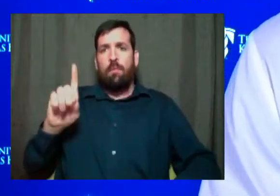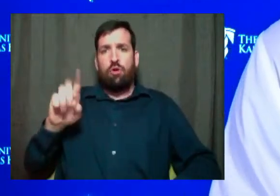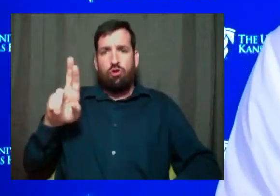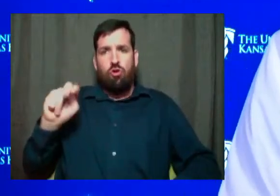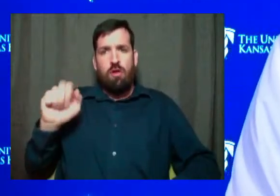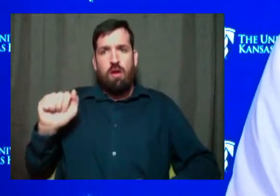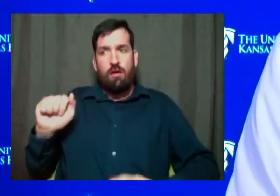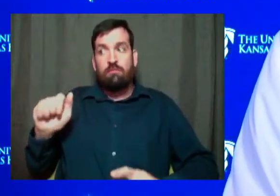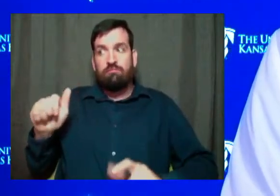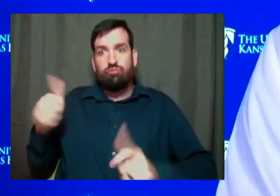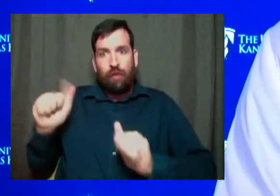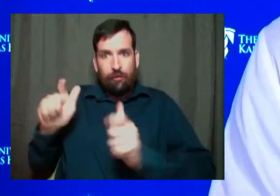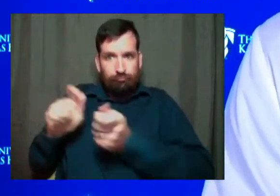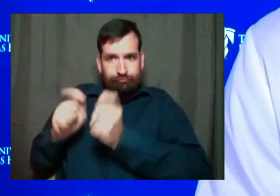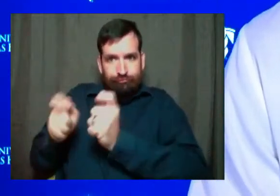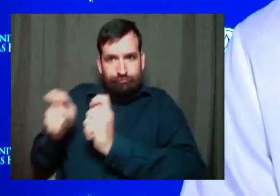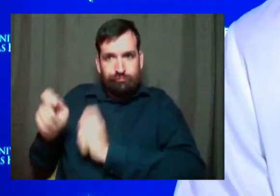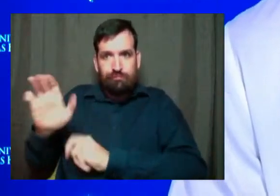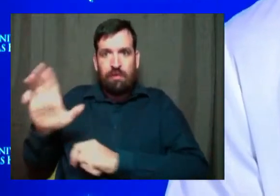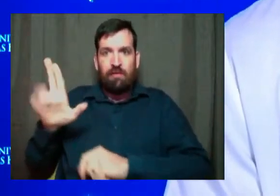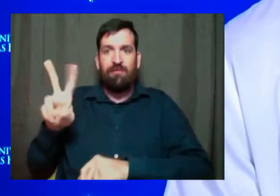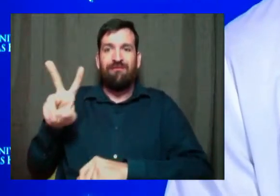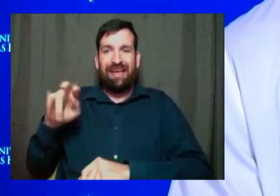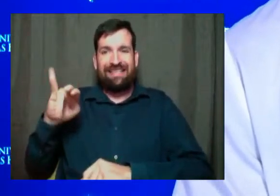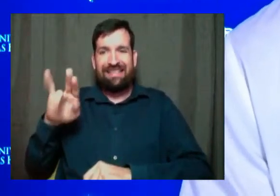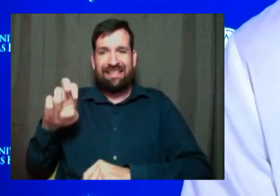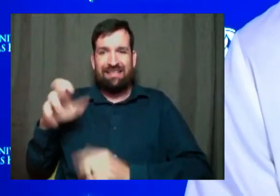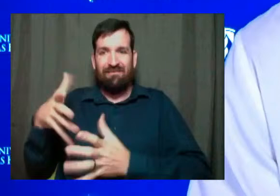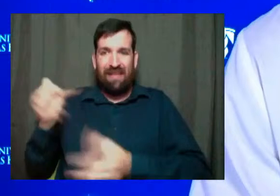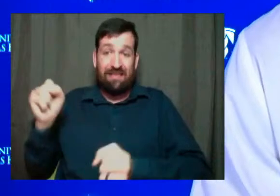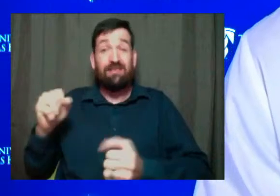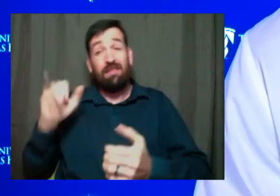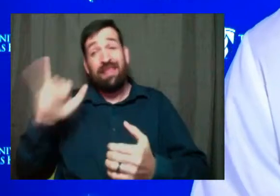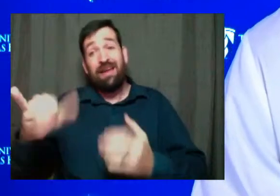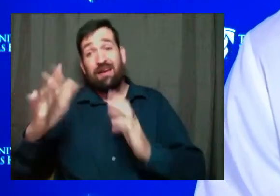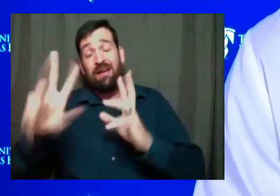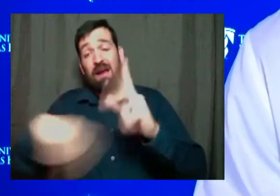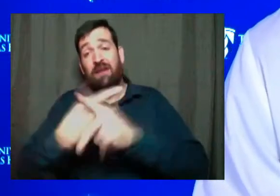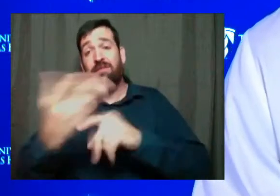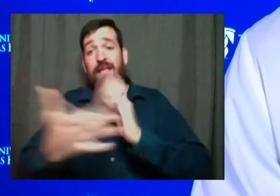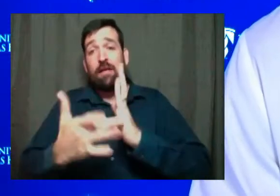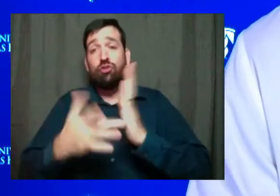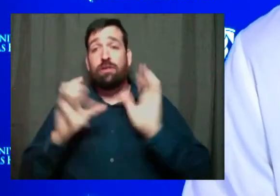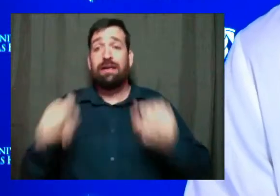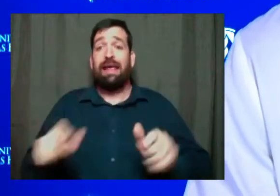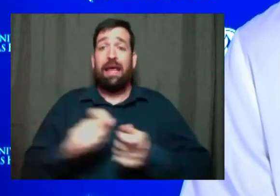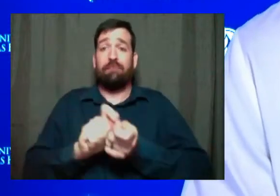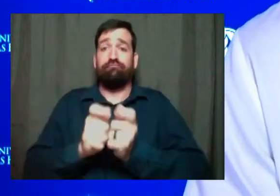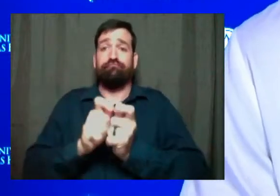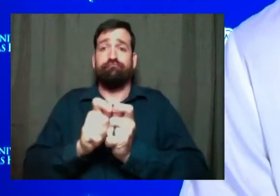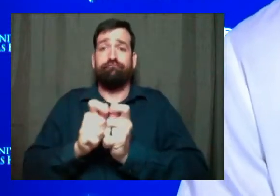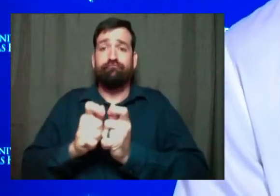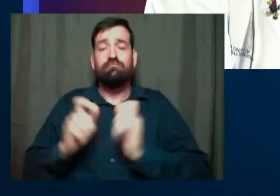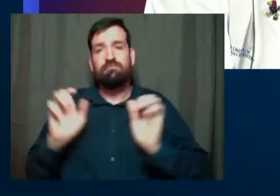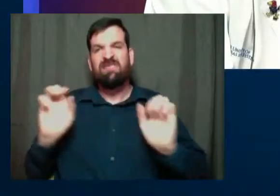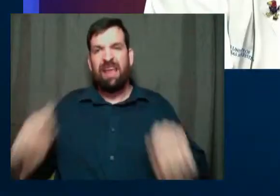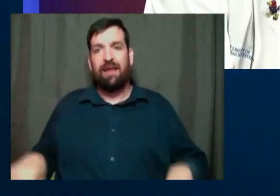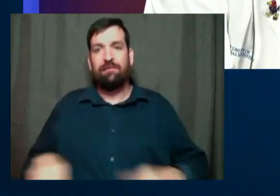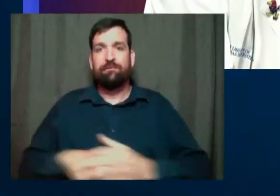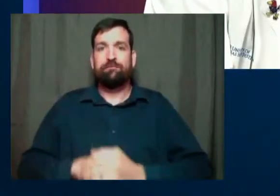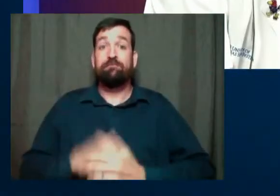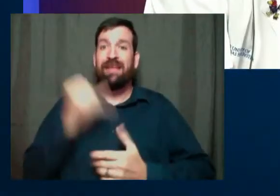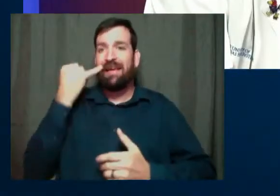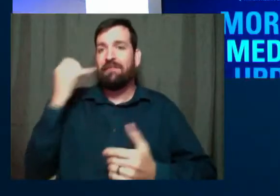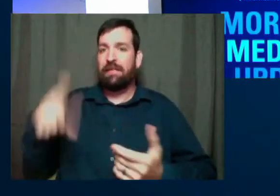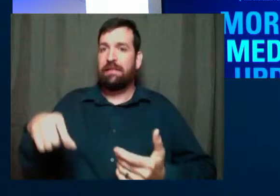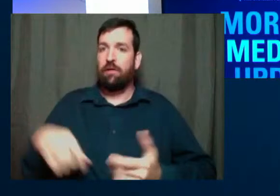very quickly. That is one of the nice things about this technology is they can pivot, and I think they are working on that if it's needed. So they pivot